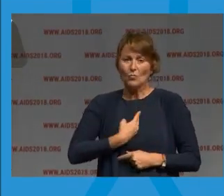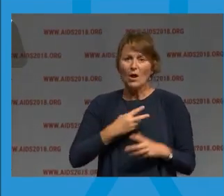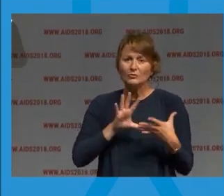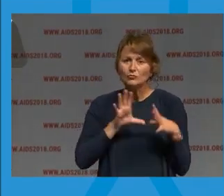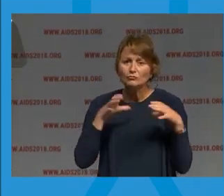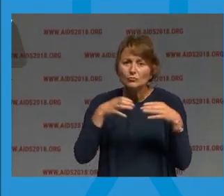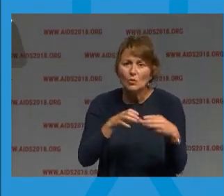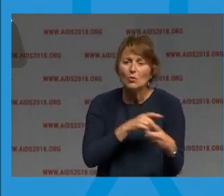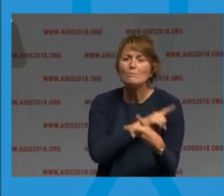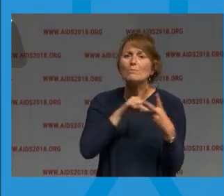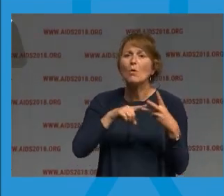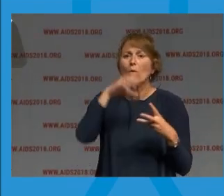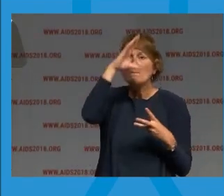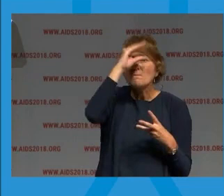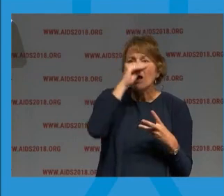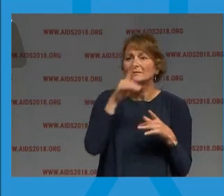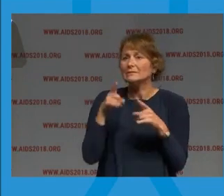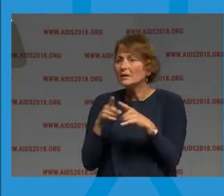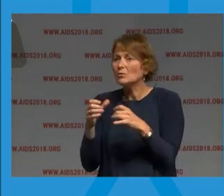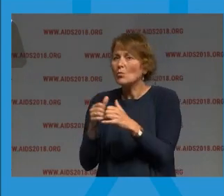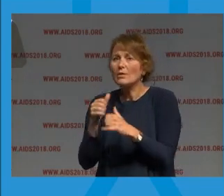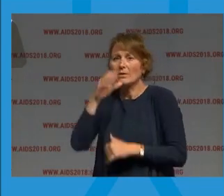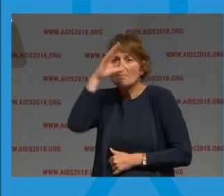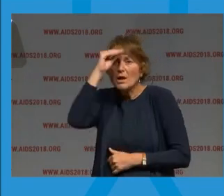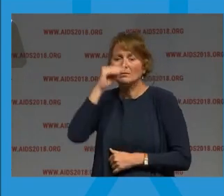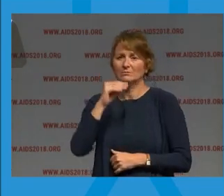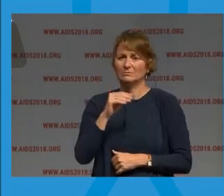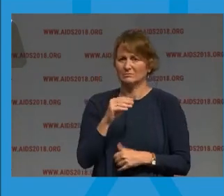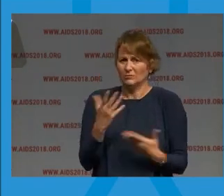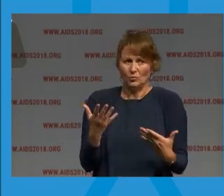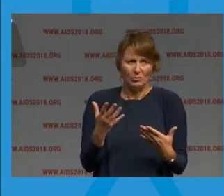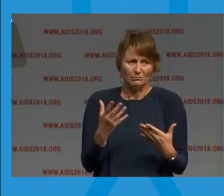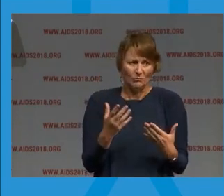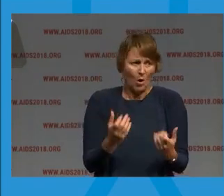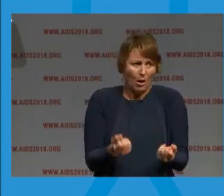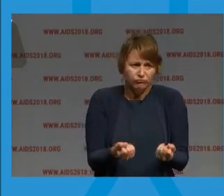men who have sex with men. And we all understand this.